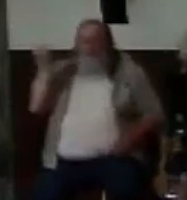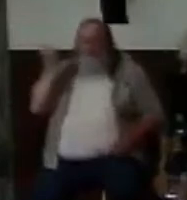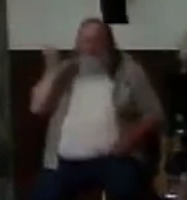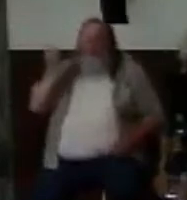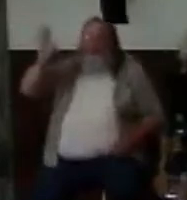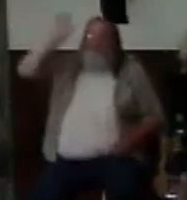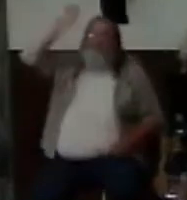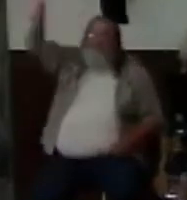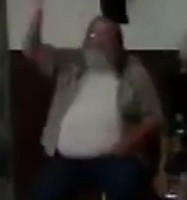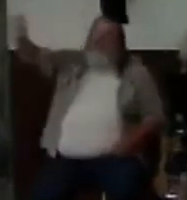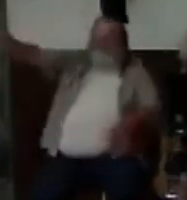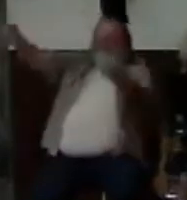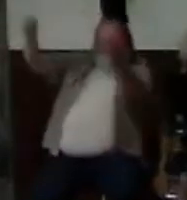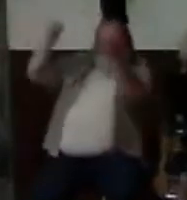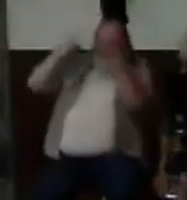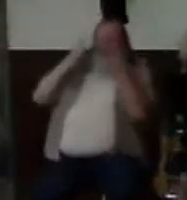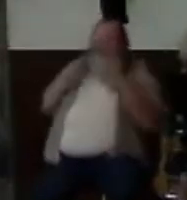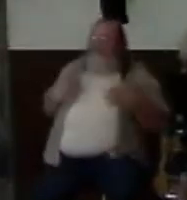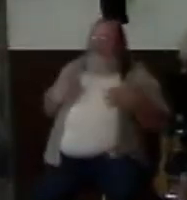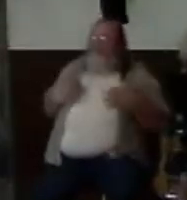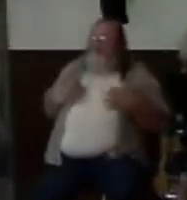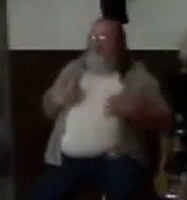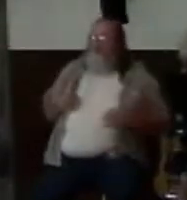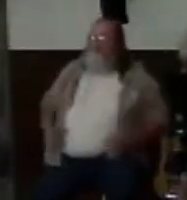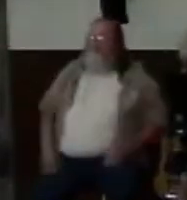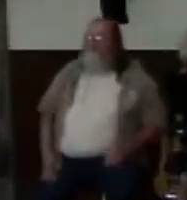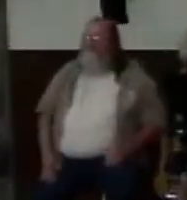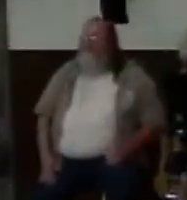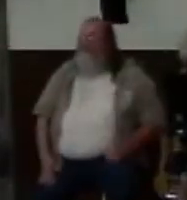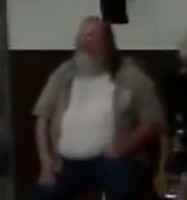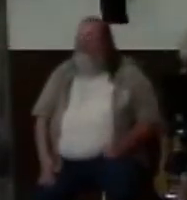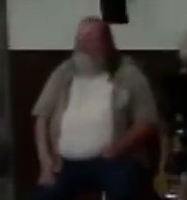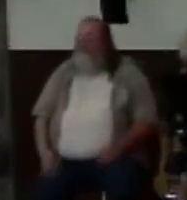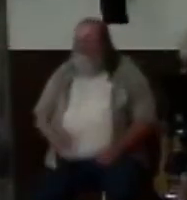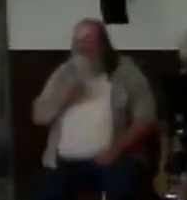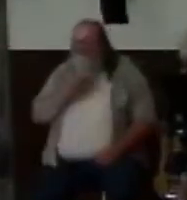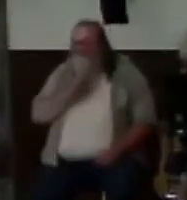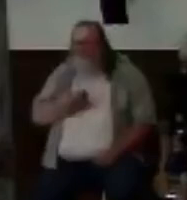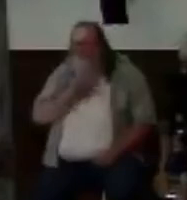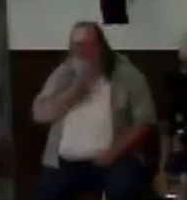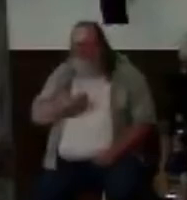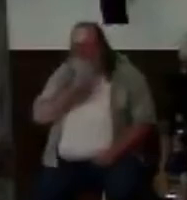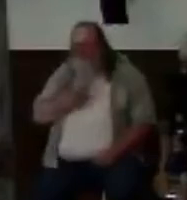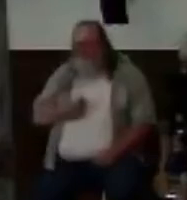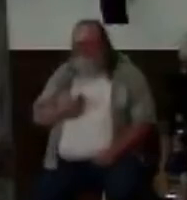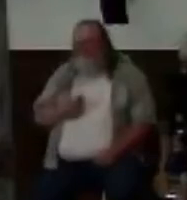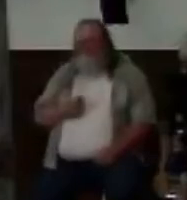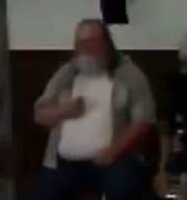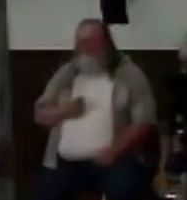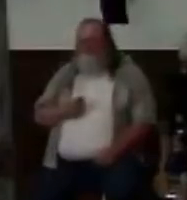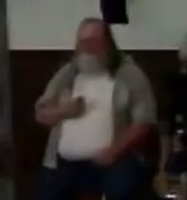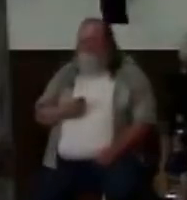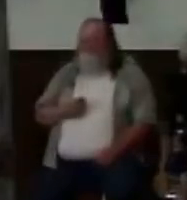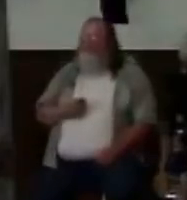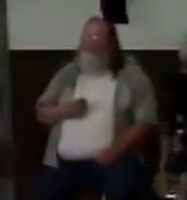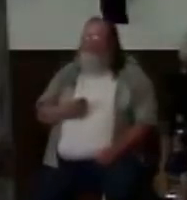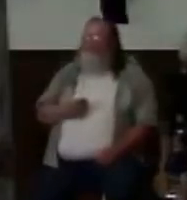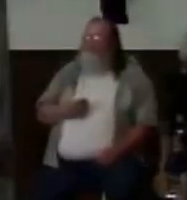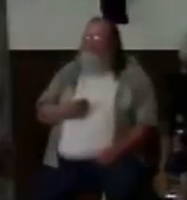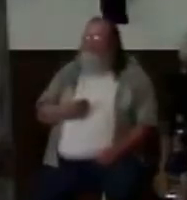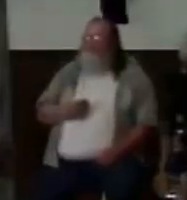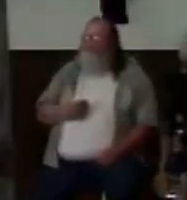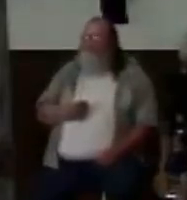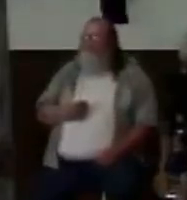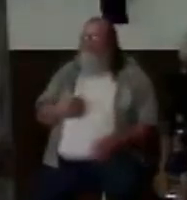The parallel to the oppressed Jewish people at the time in John 7 is no different to the oppression the Christian people are feeling right